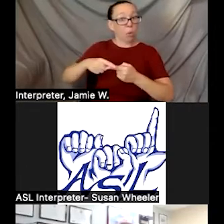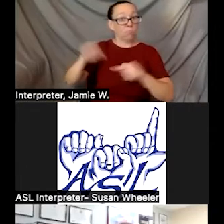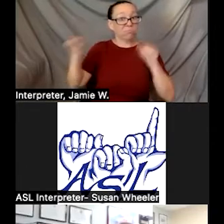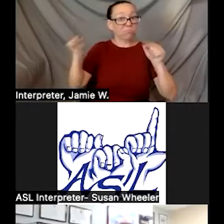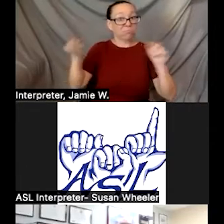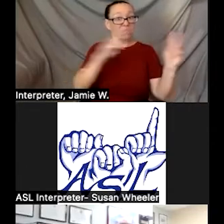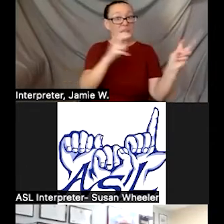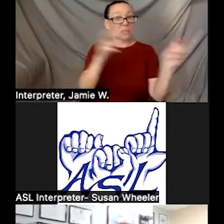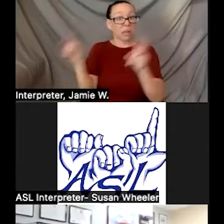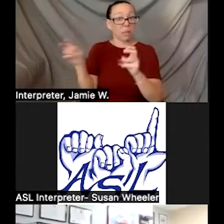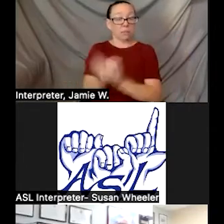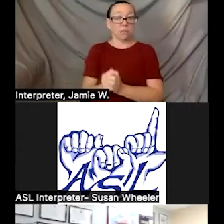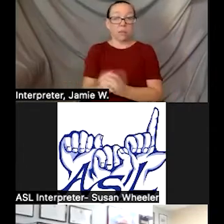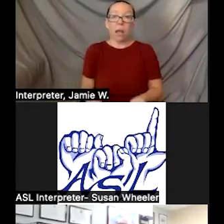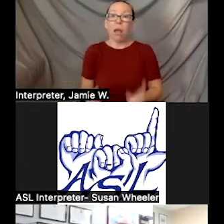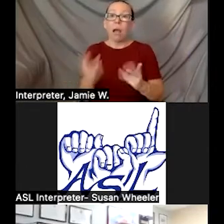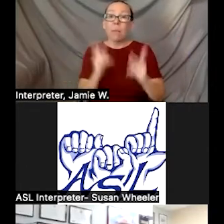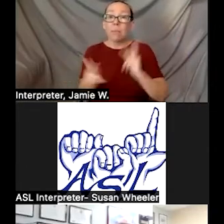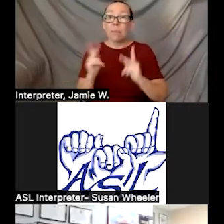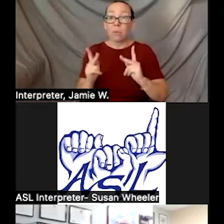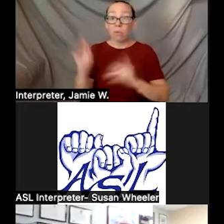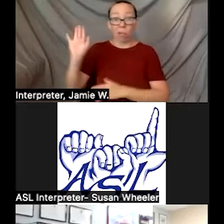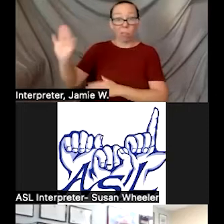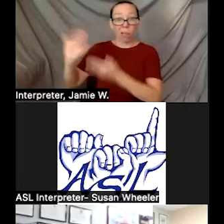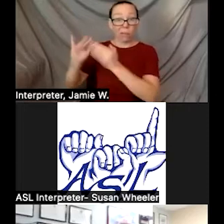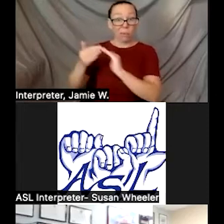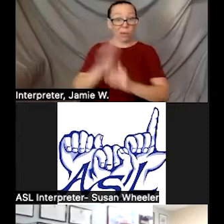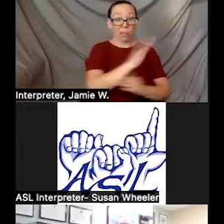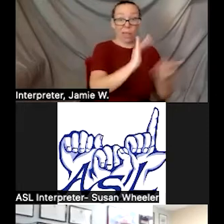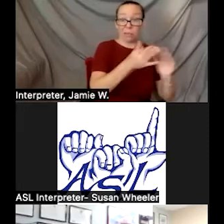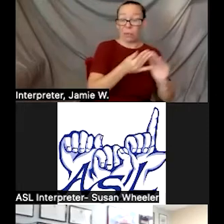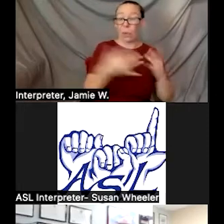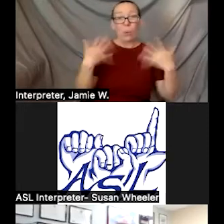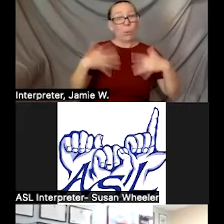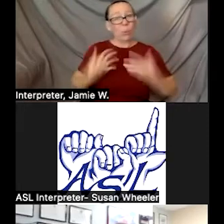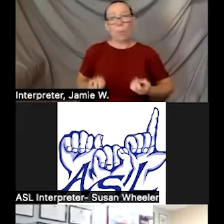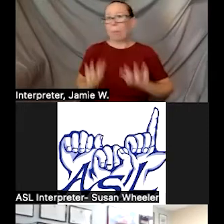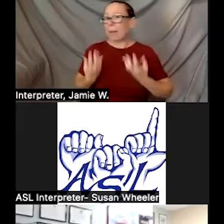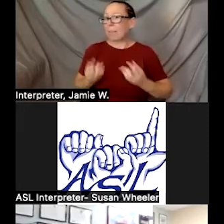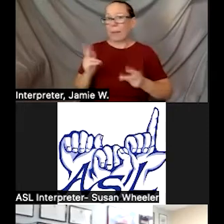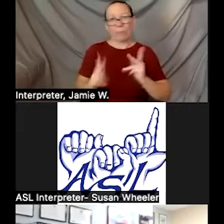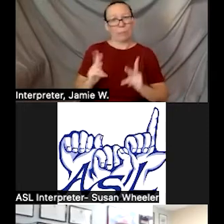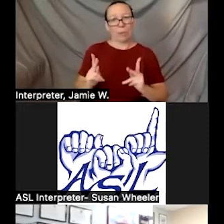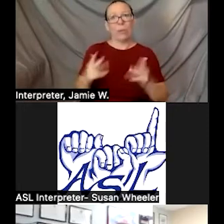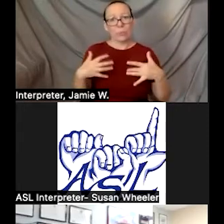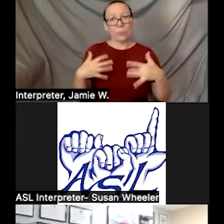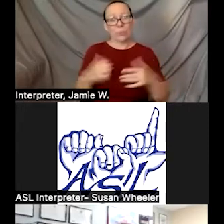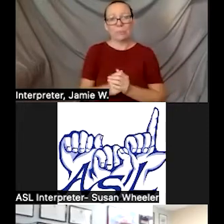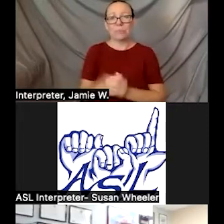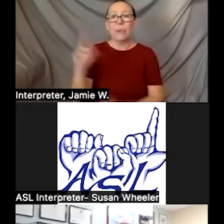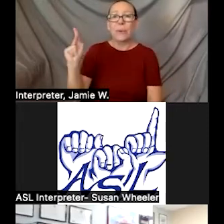of people in these communities is very, very, very large. Katrina, one of the impacts